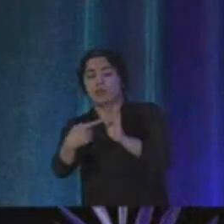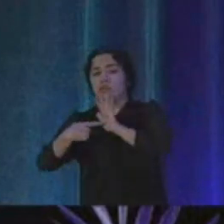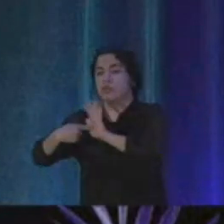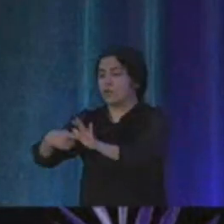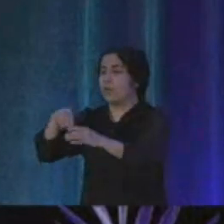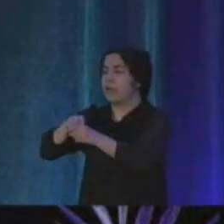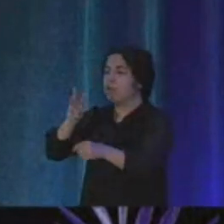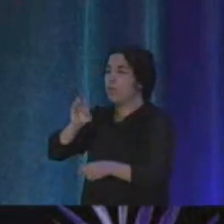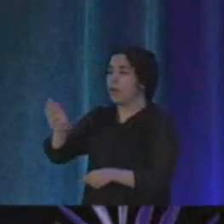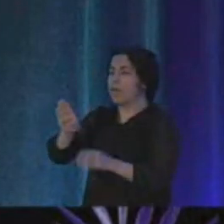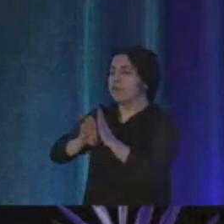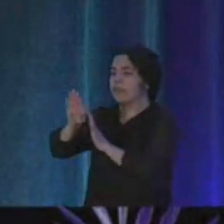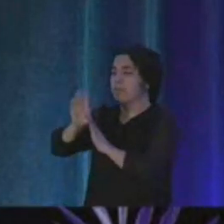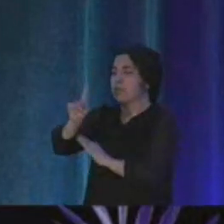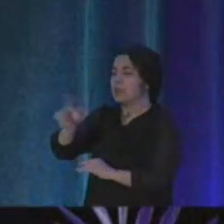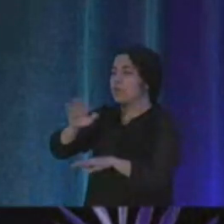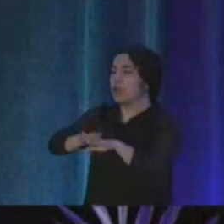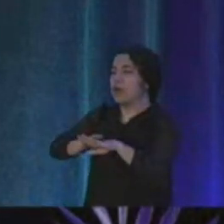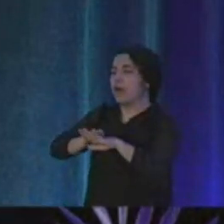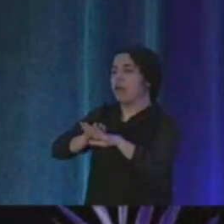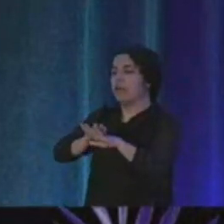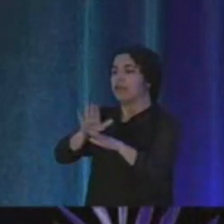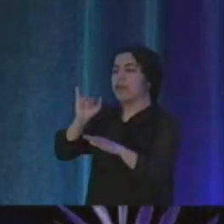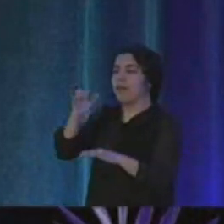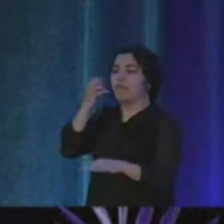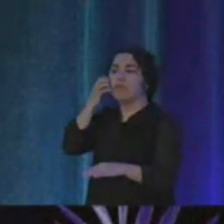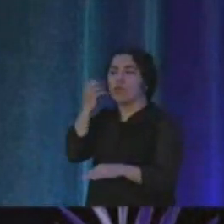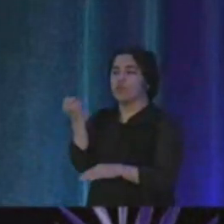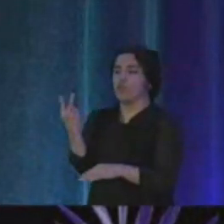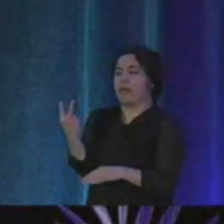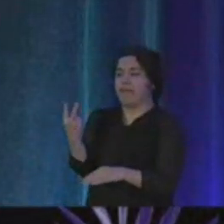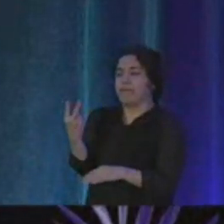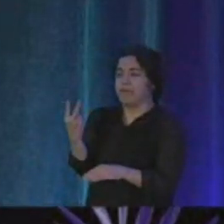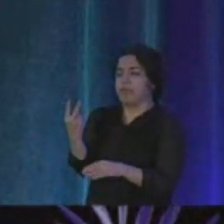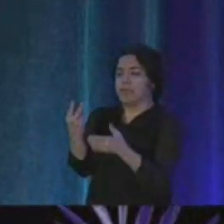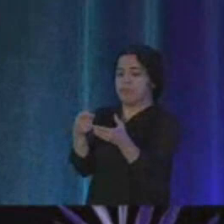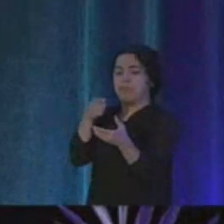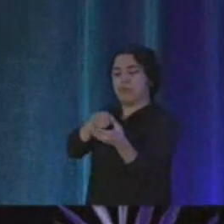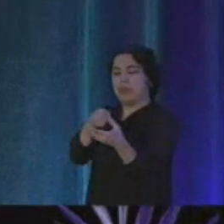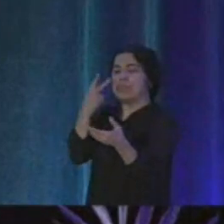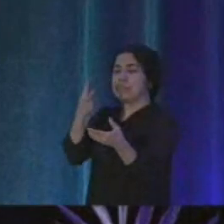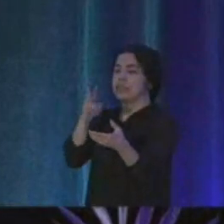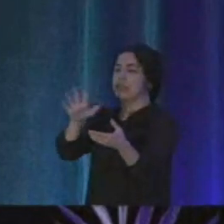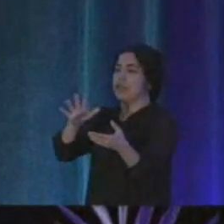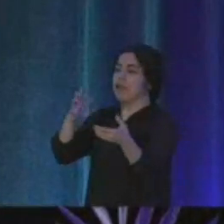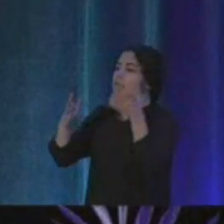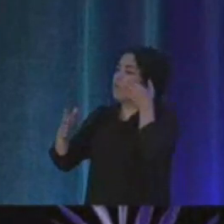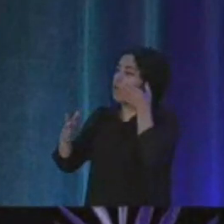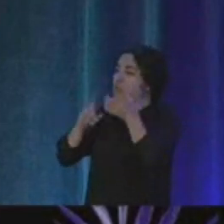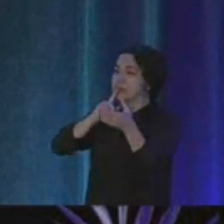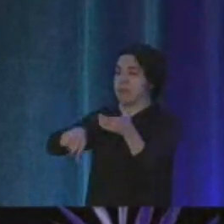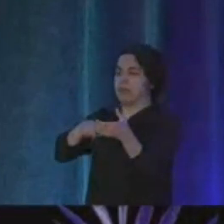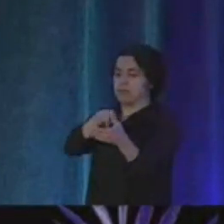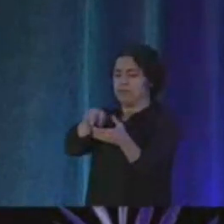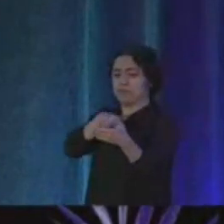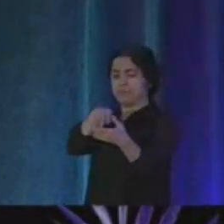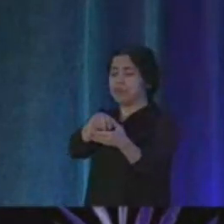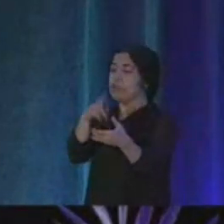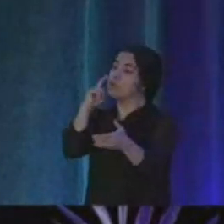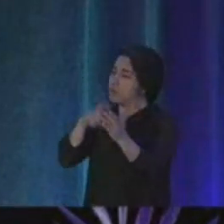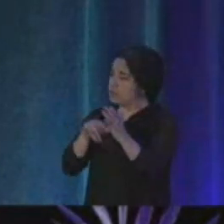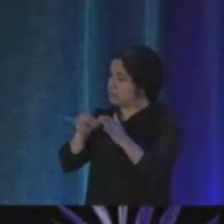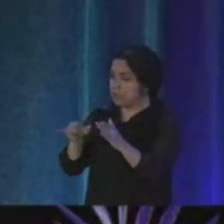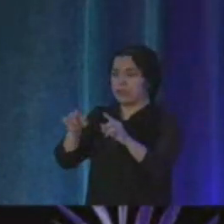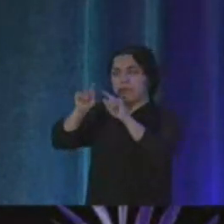web developer tools on the dimensions of an iPhone 12, just to show kind of the mobile responsiveness. But I have this container, which